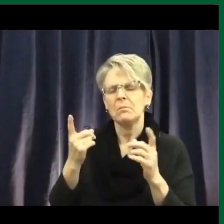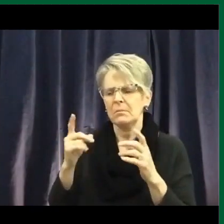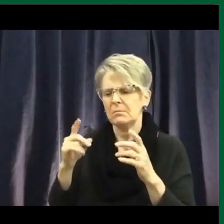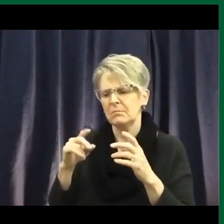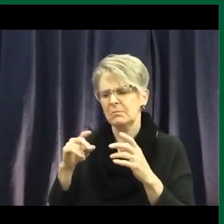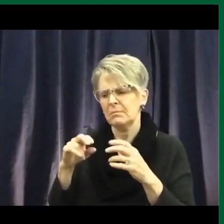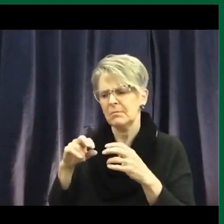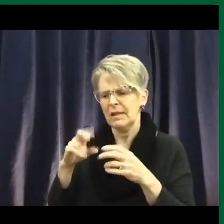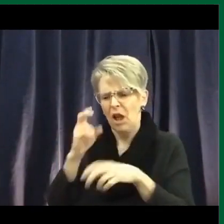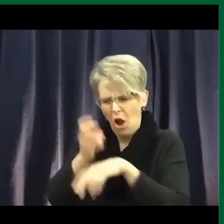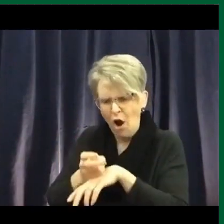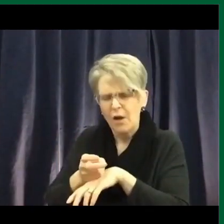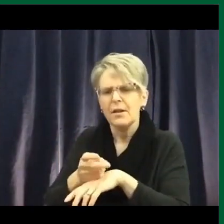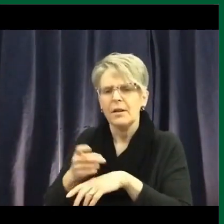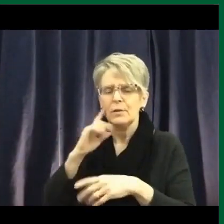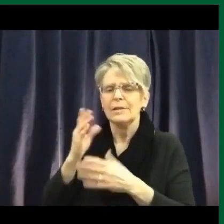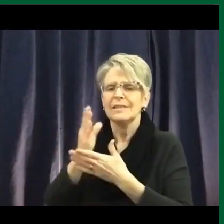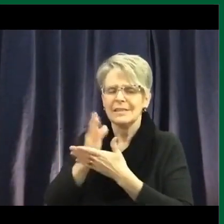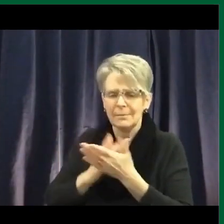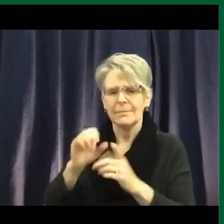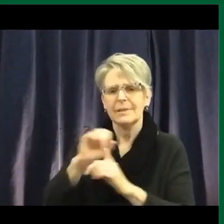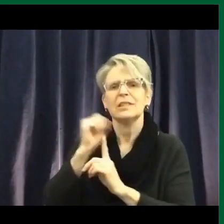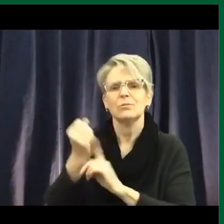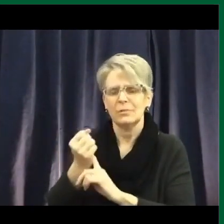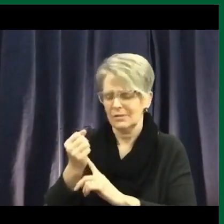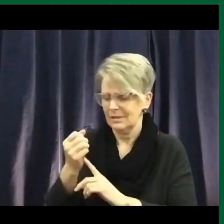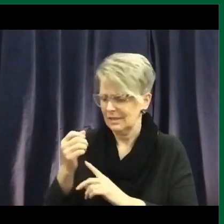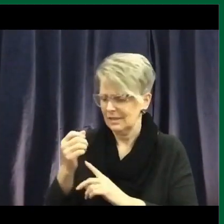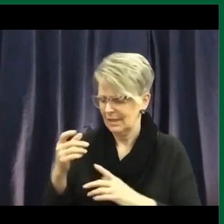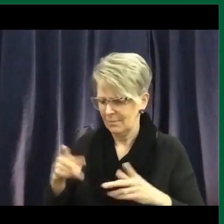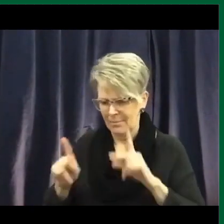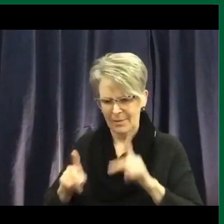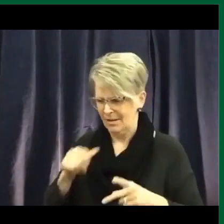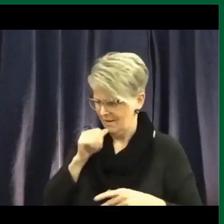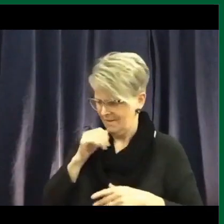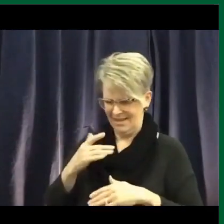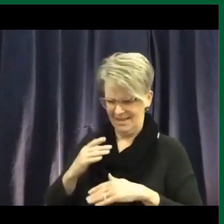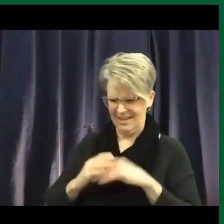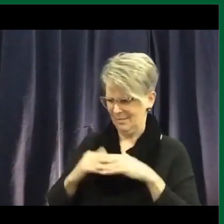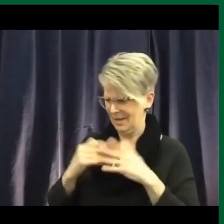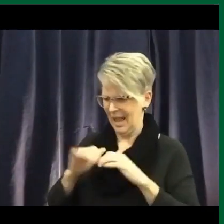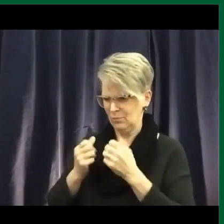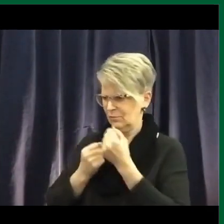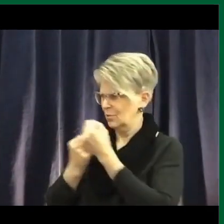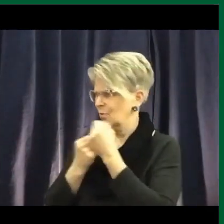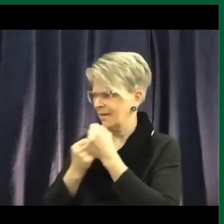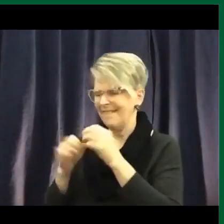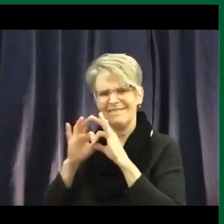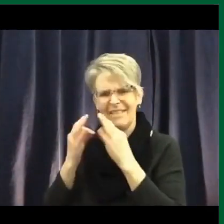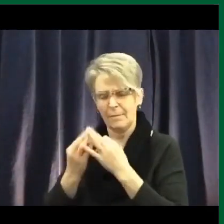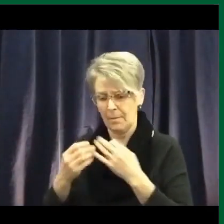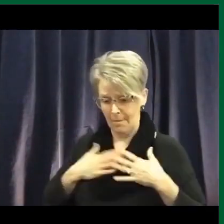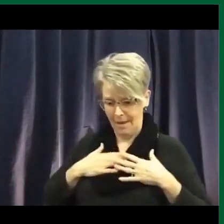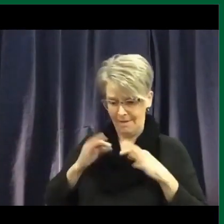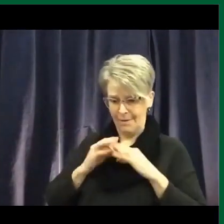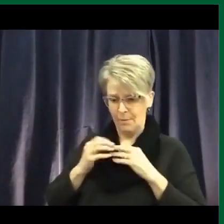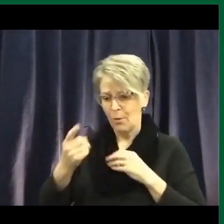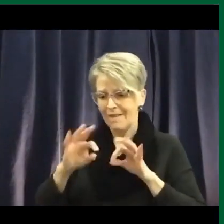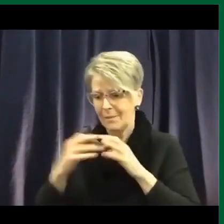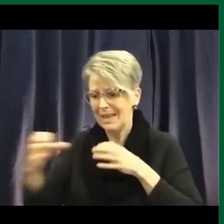very hard in some circumstances for people to feel comfortable to provide that support as one family to another family that's close to